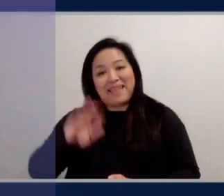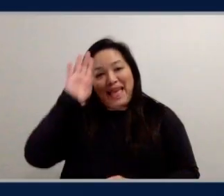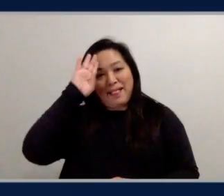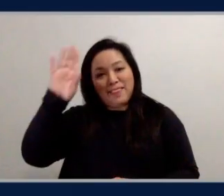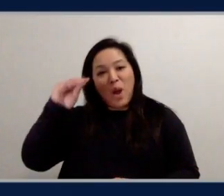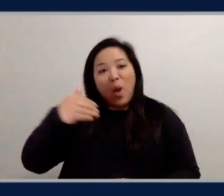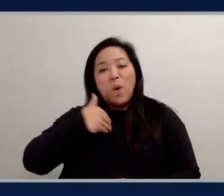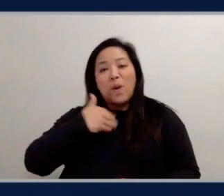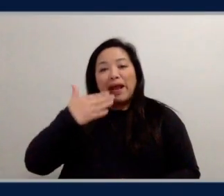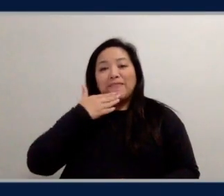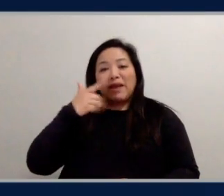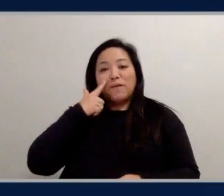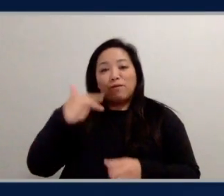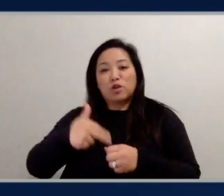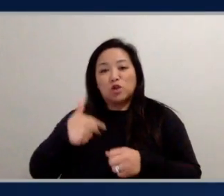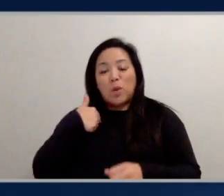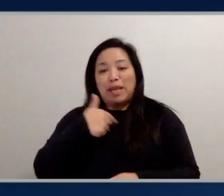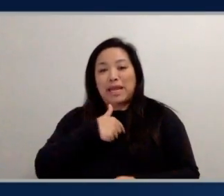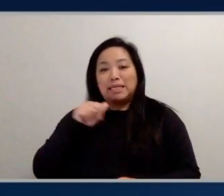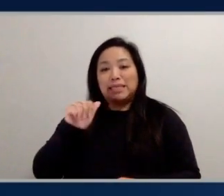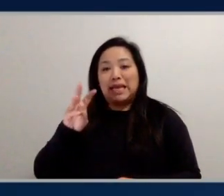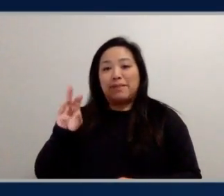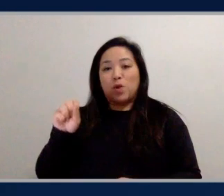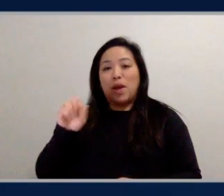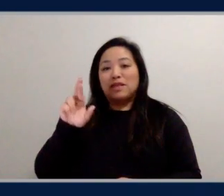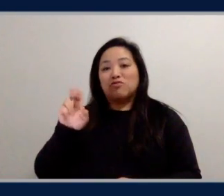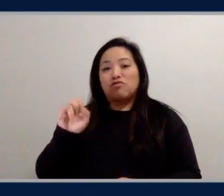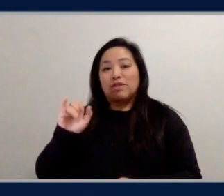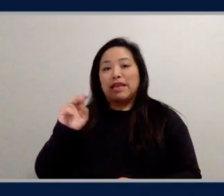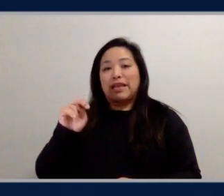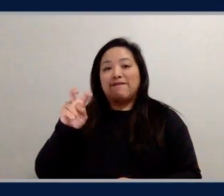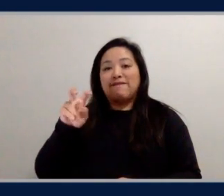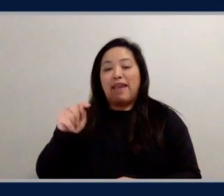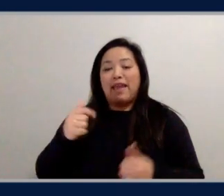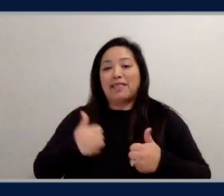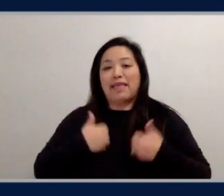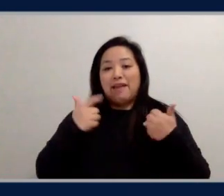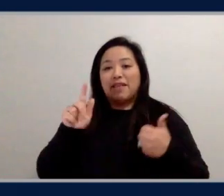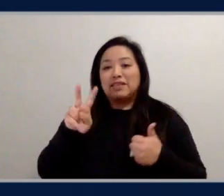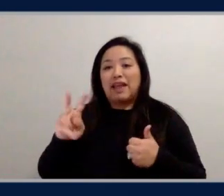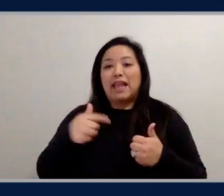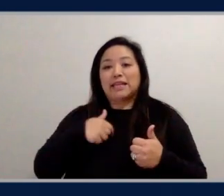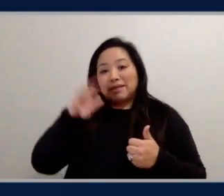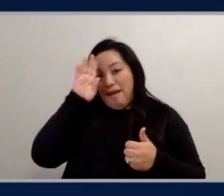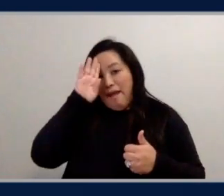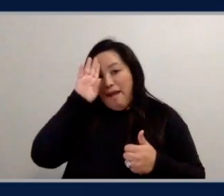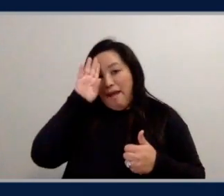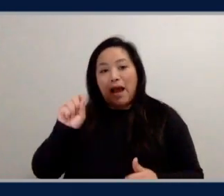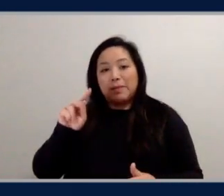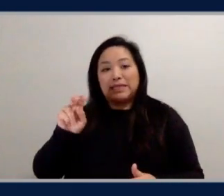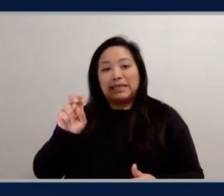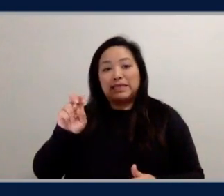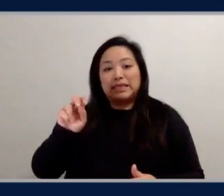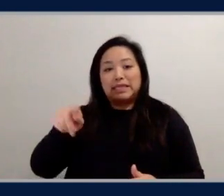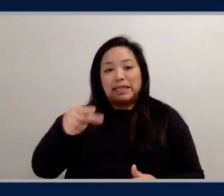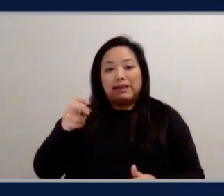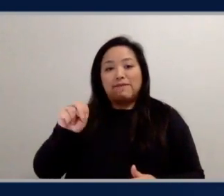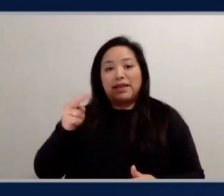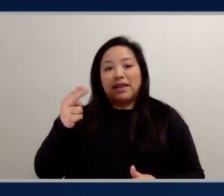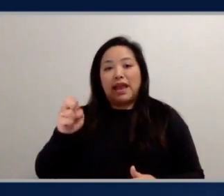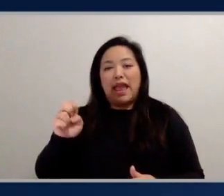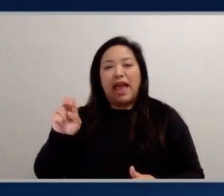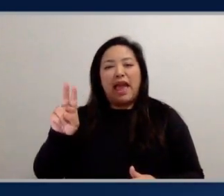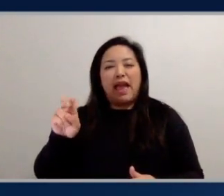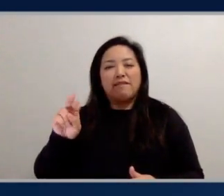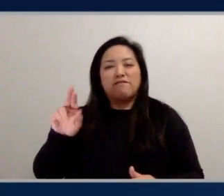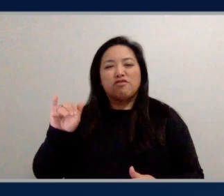Thanks for joining us here at AWS reInvent live in Las Vegas. I'm Stephen Hevern, one of your hosts for today. Hi, thanks for joining.